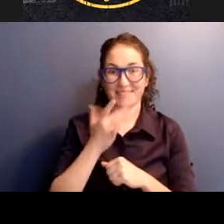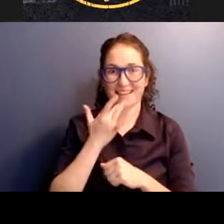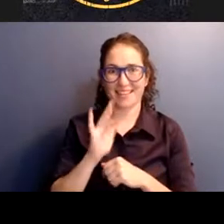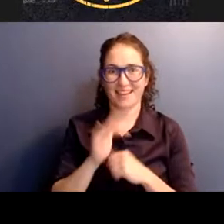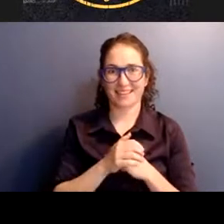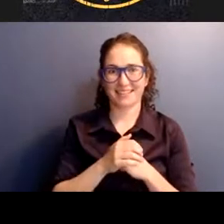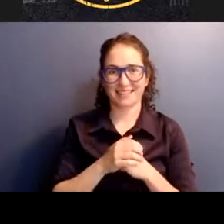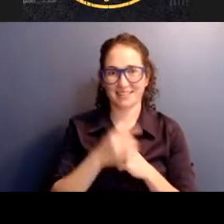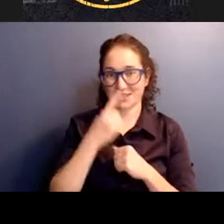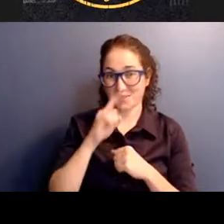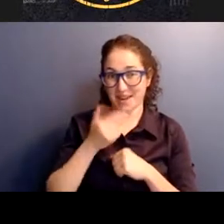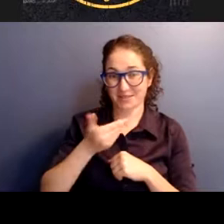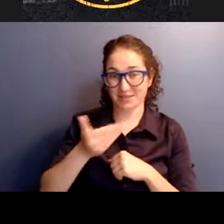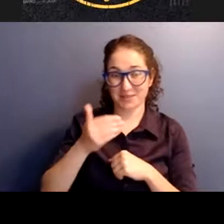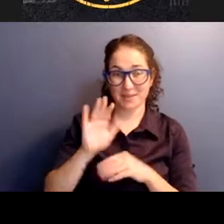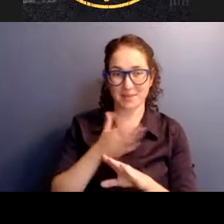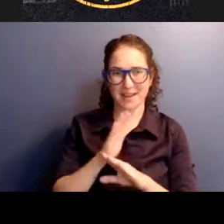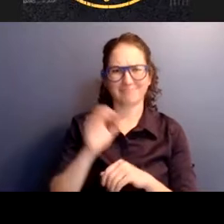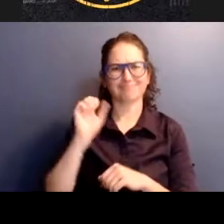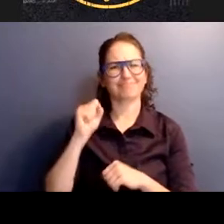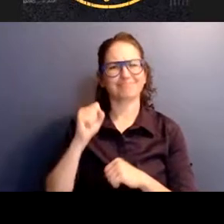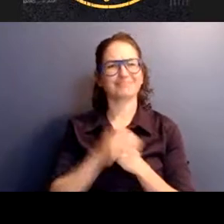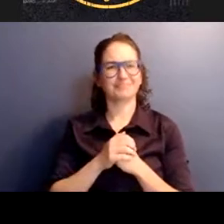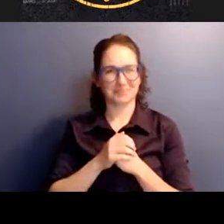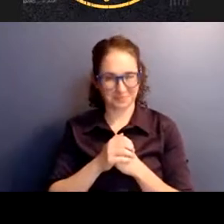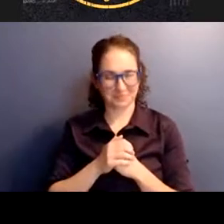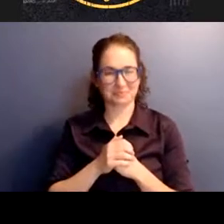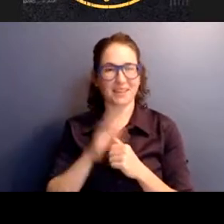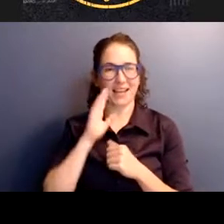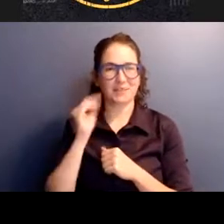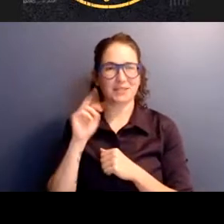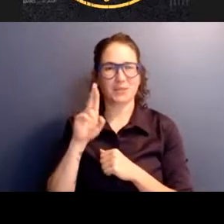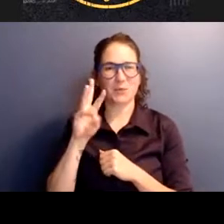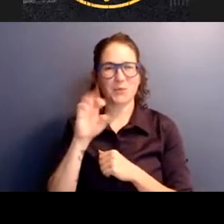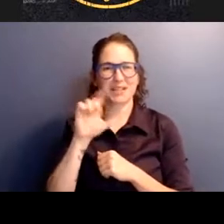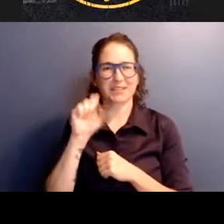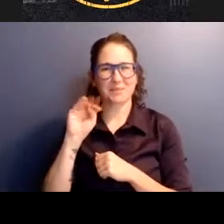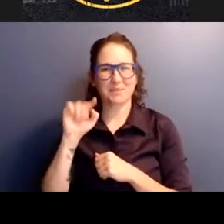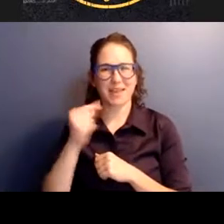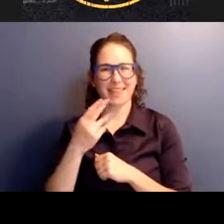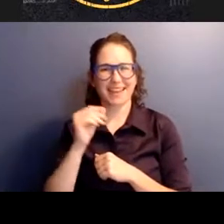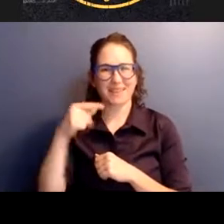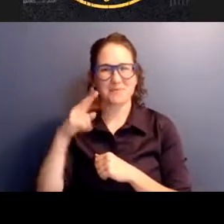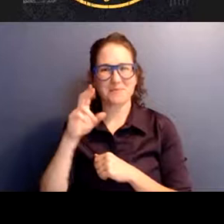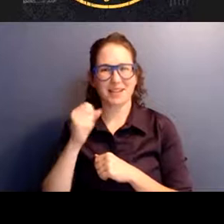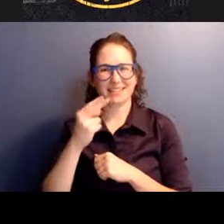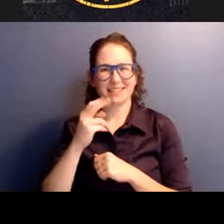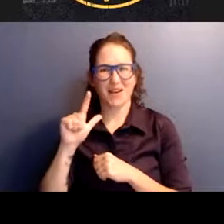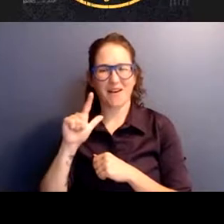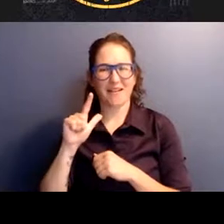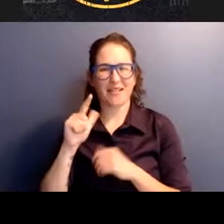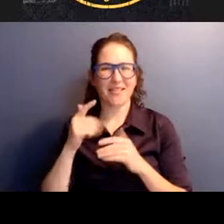would you please introduce our band? Without further ado, I have Mr. Will Smith and the Preservation Ensemble